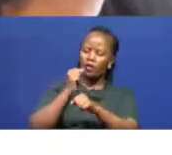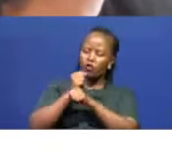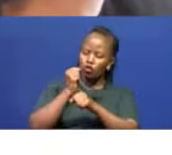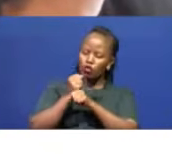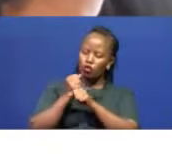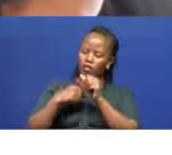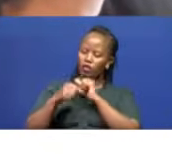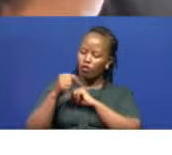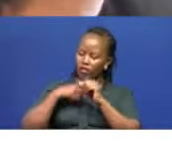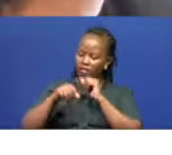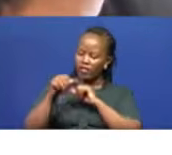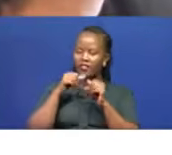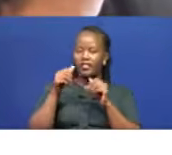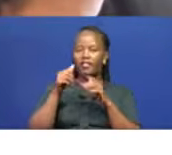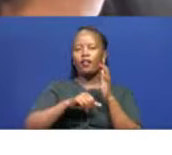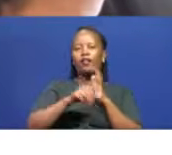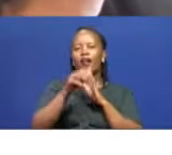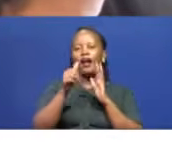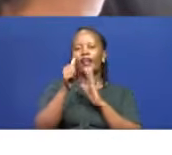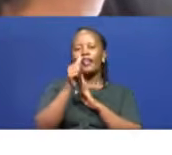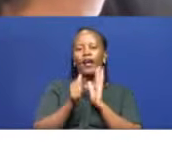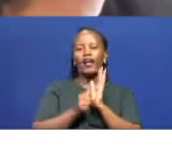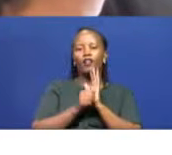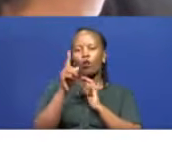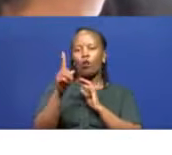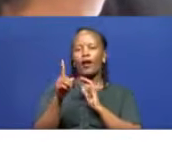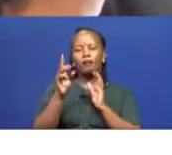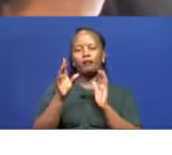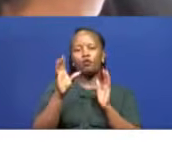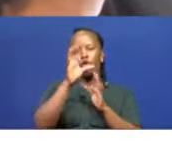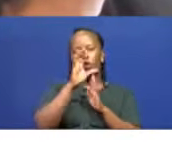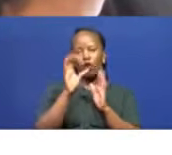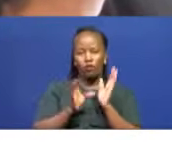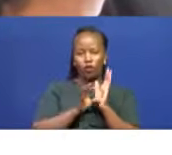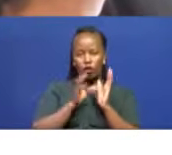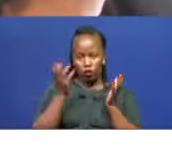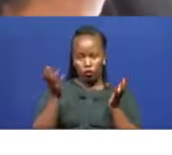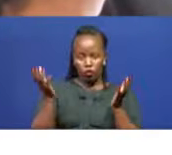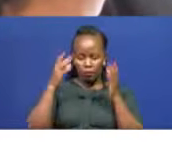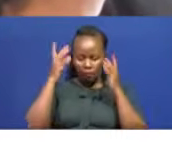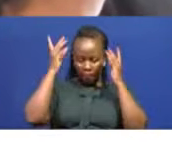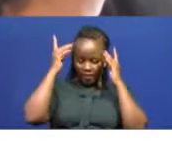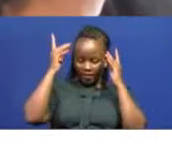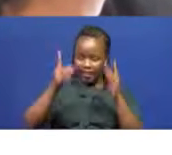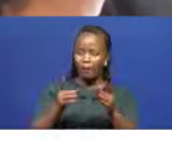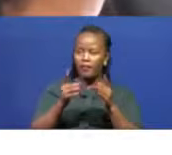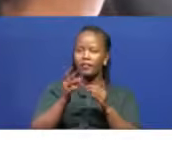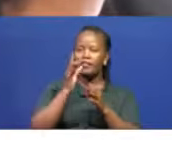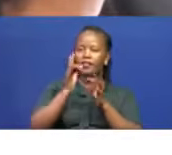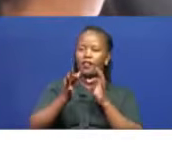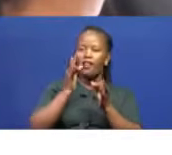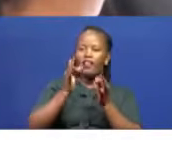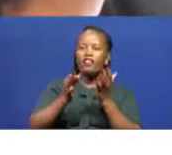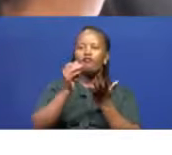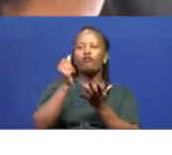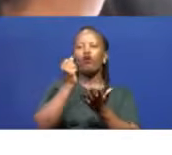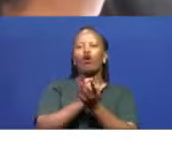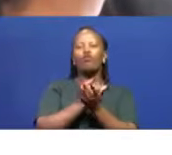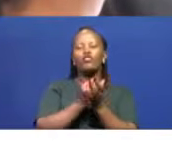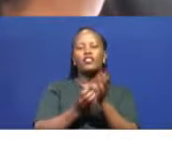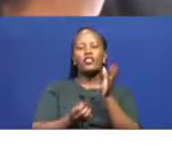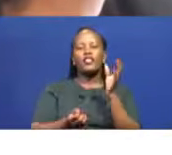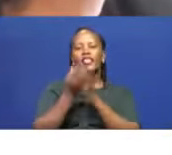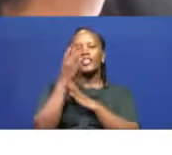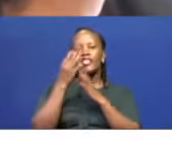sovereignty contemplated under Article 1 of the Constitution in determining whether an office created under